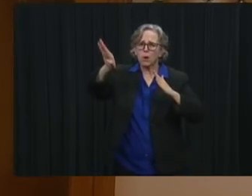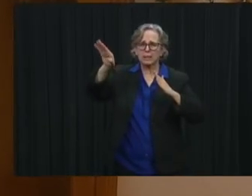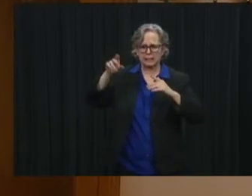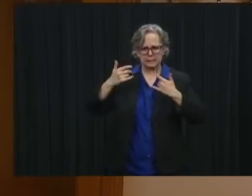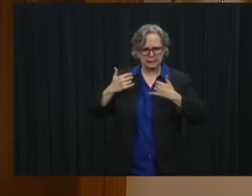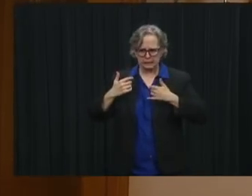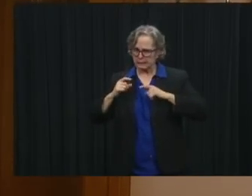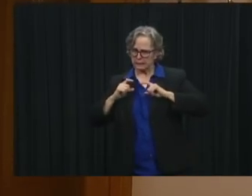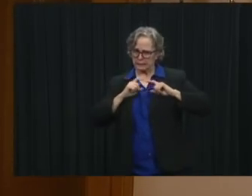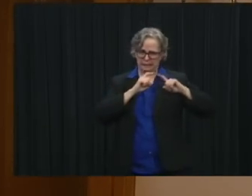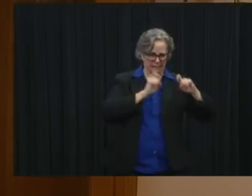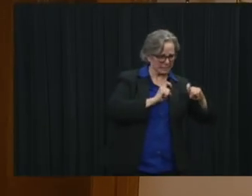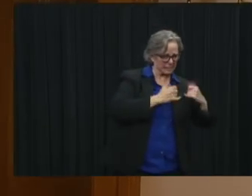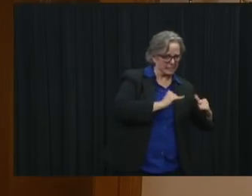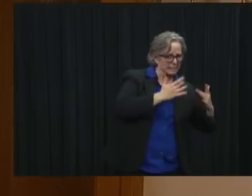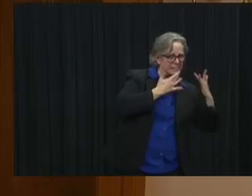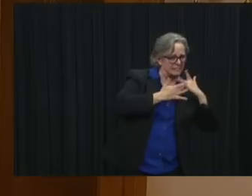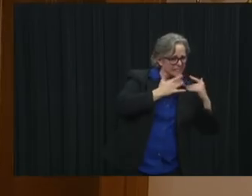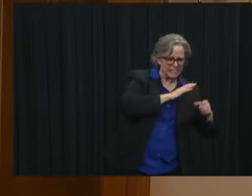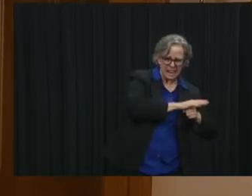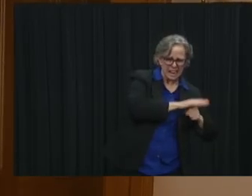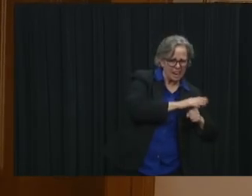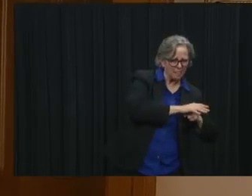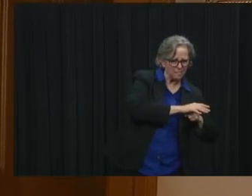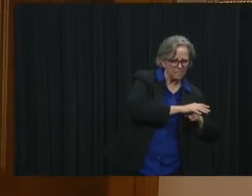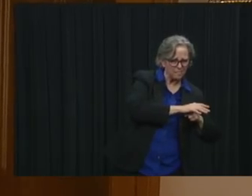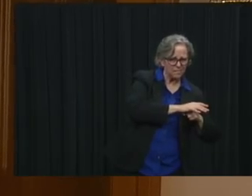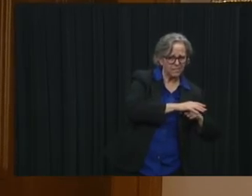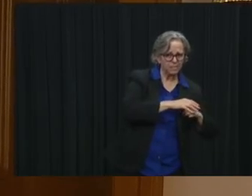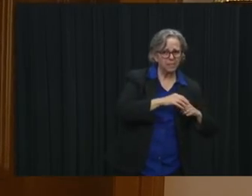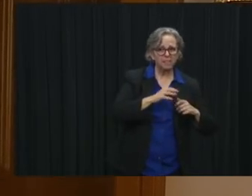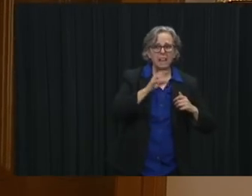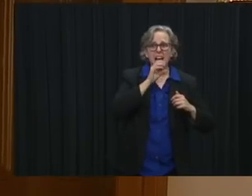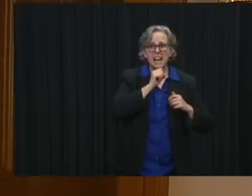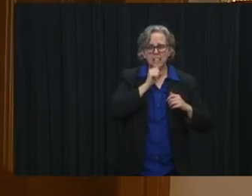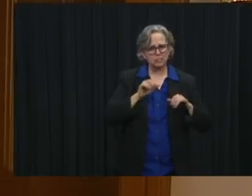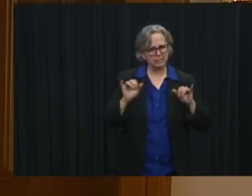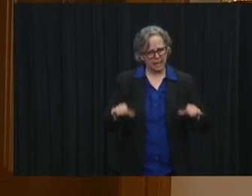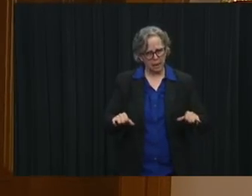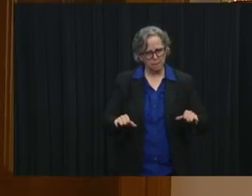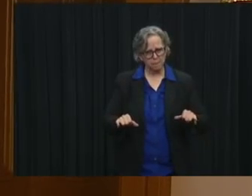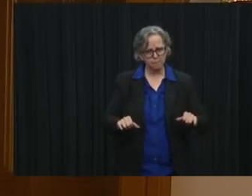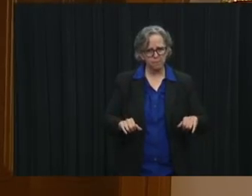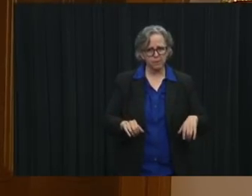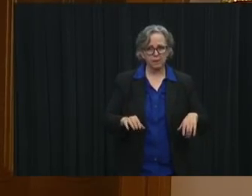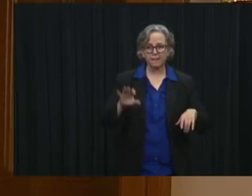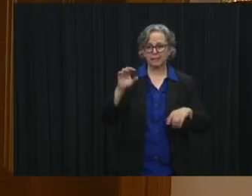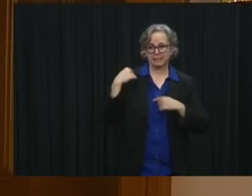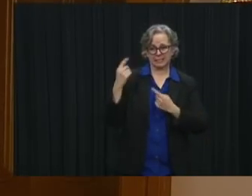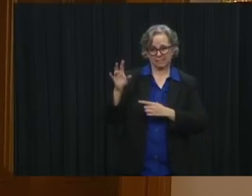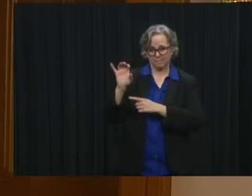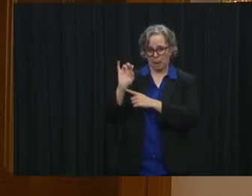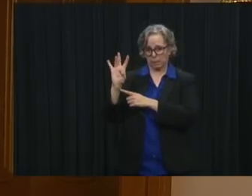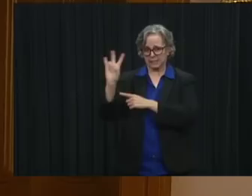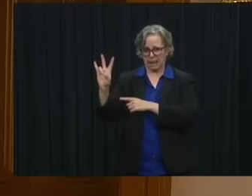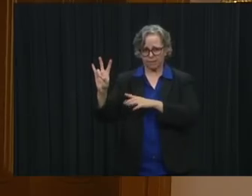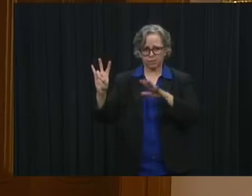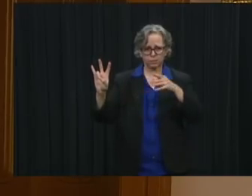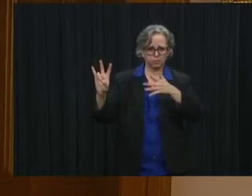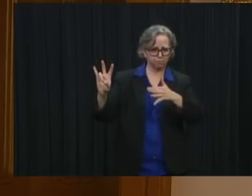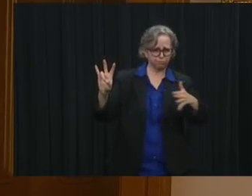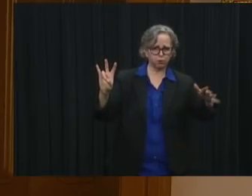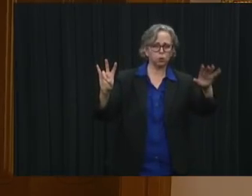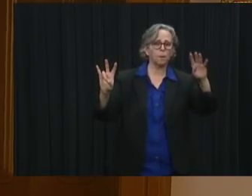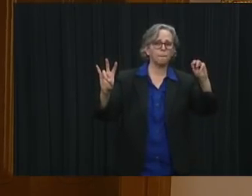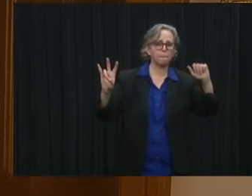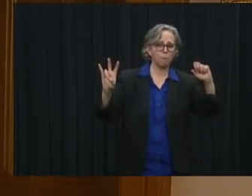limited. The age range for that still is from February 7th through March 25th. I'm sorry, the